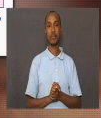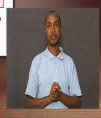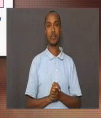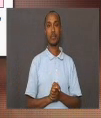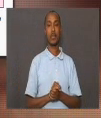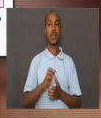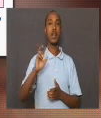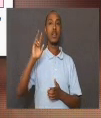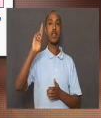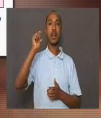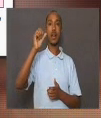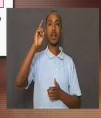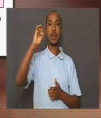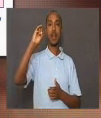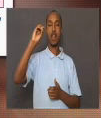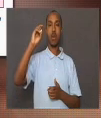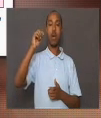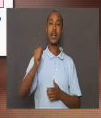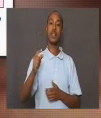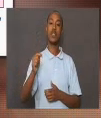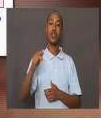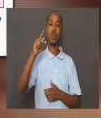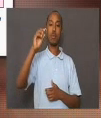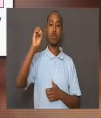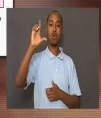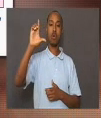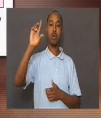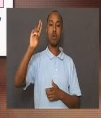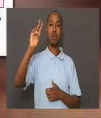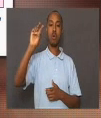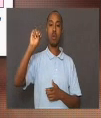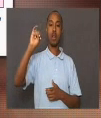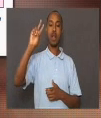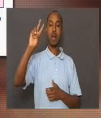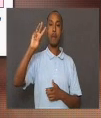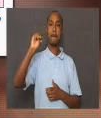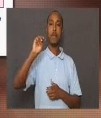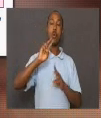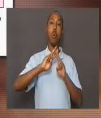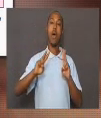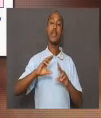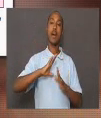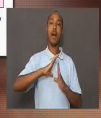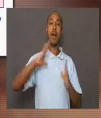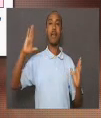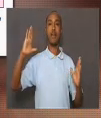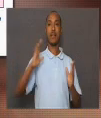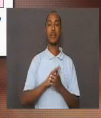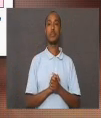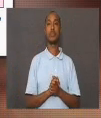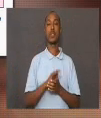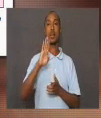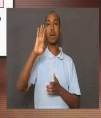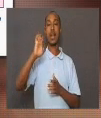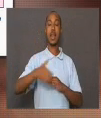The radioactivity of polonium was quite high, and as the particles passed through the